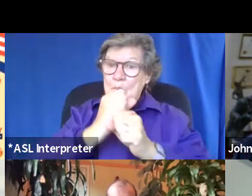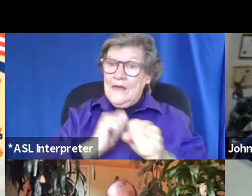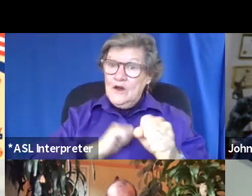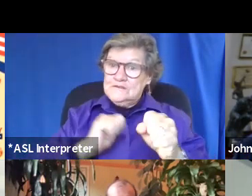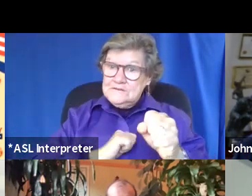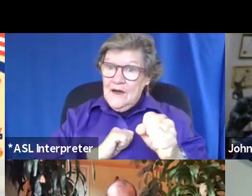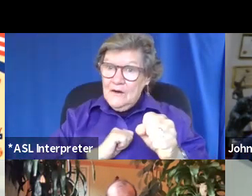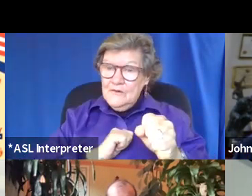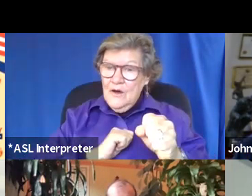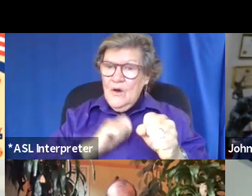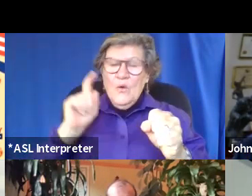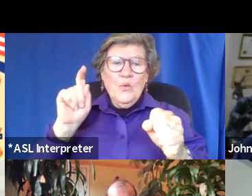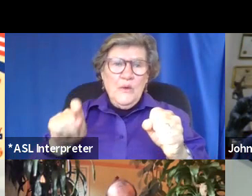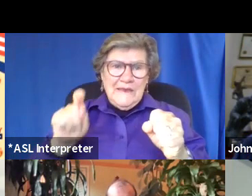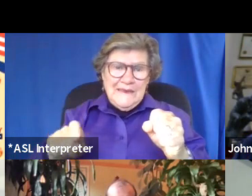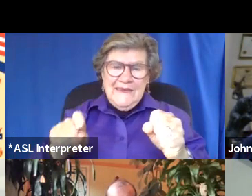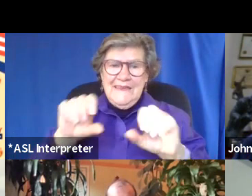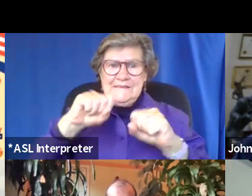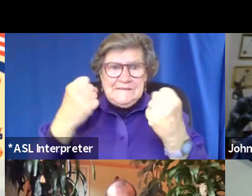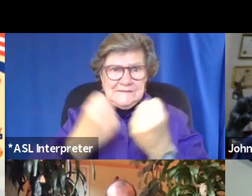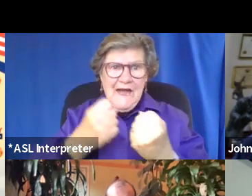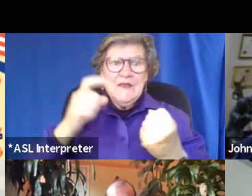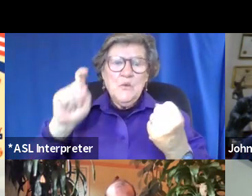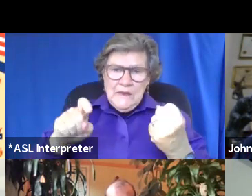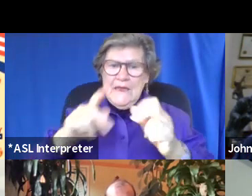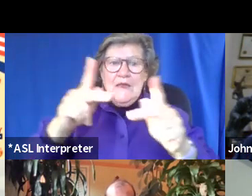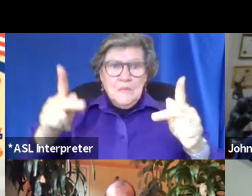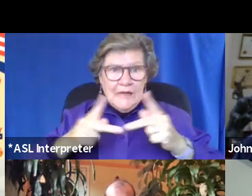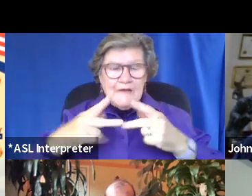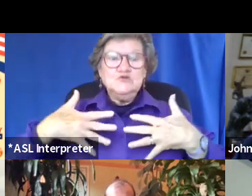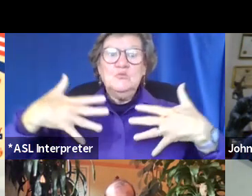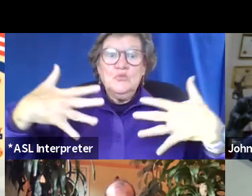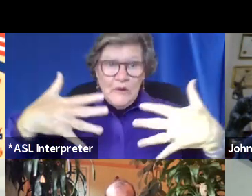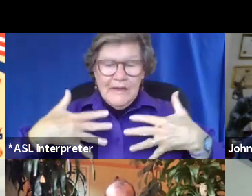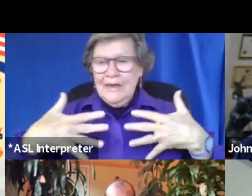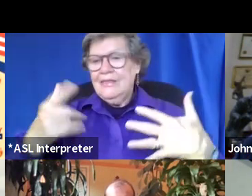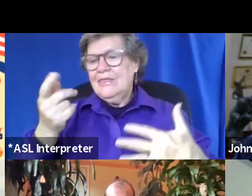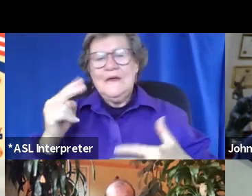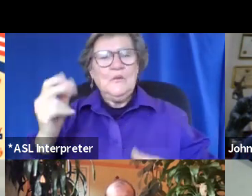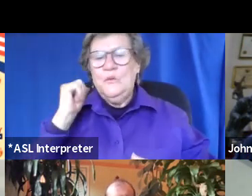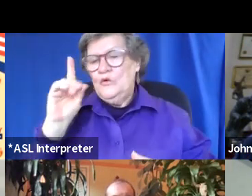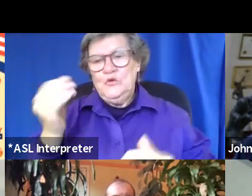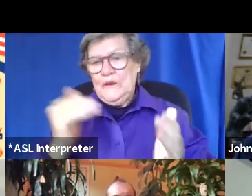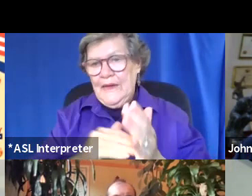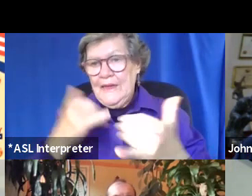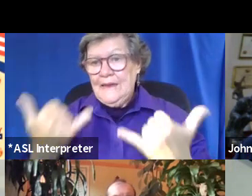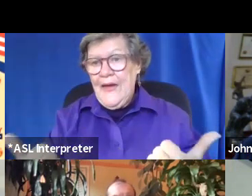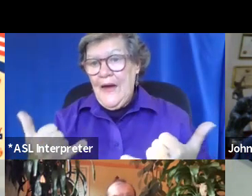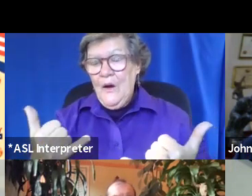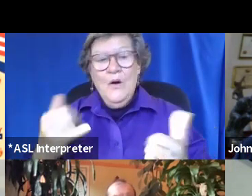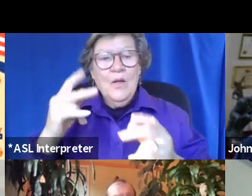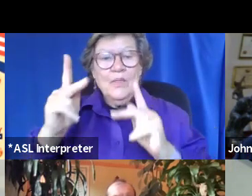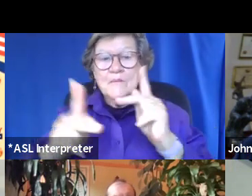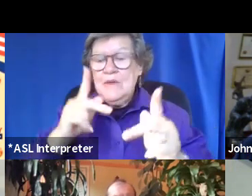have a breathable, livable society, which we saw we needed during COVID, then we won't ever do it again. Now, people, whoever's running, whoever is elected